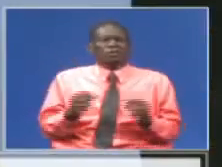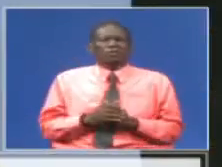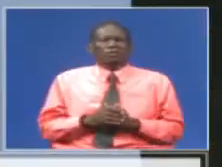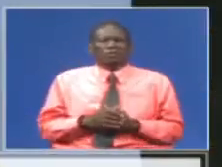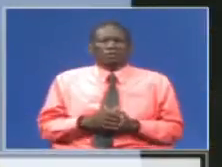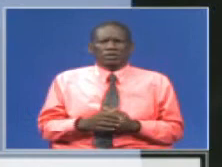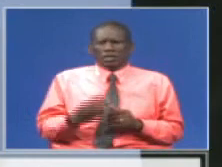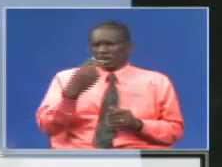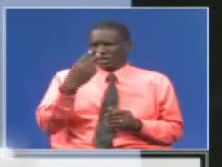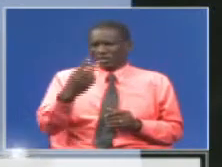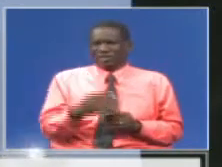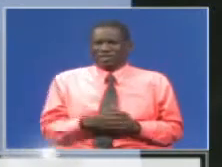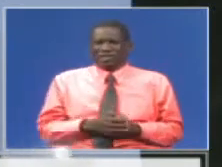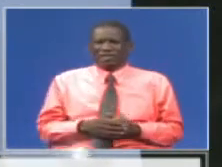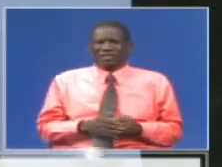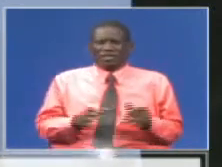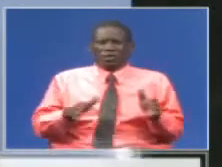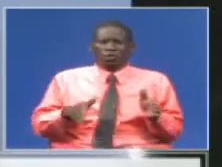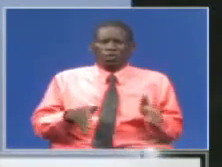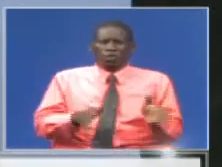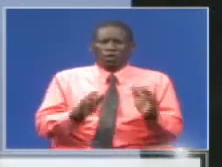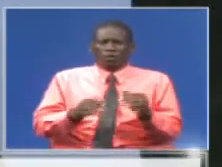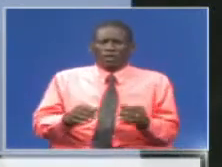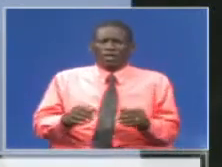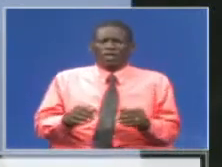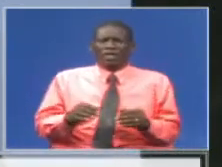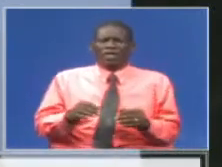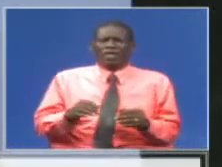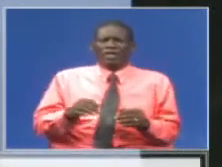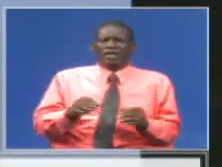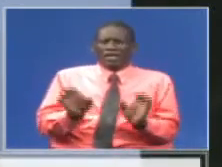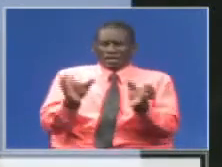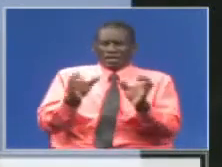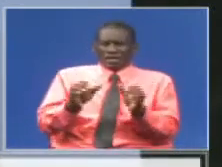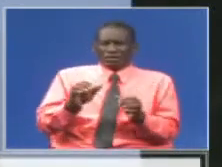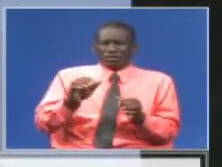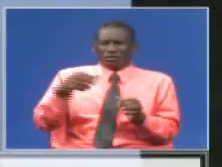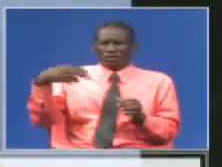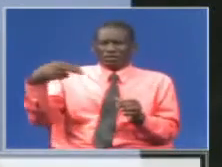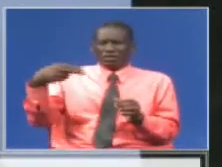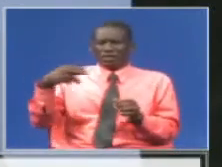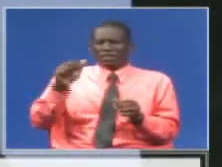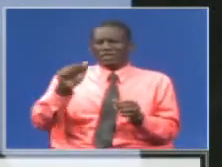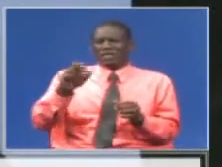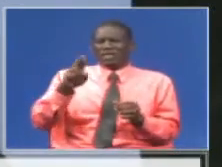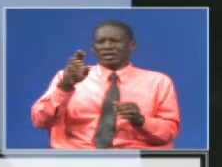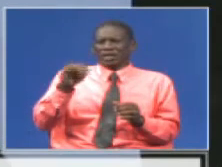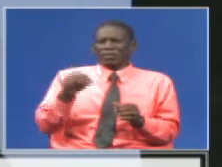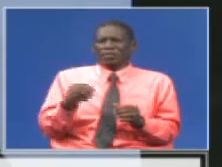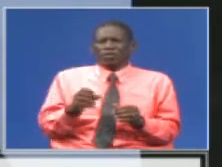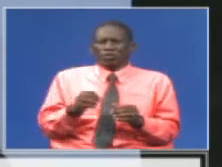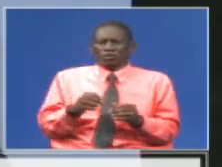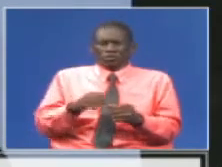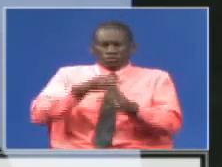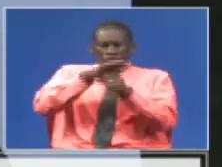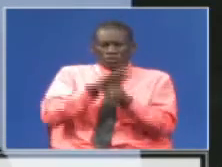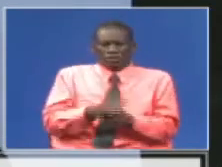Meona jinsi radio editere mikuwa inabagua wanyarwanda na